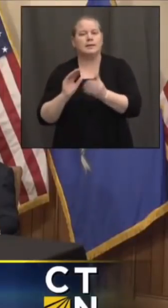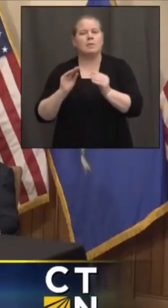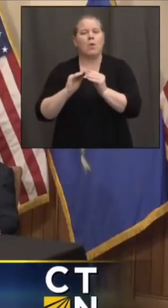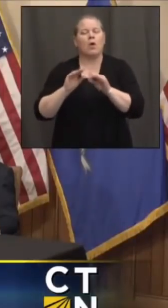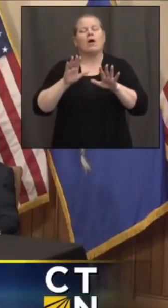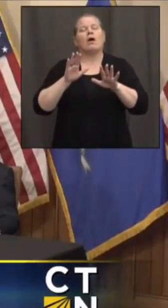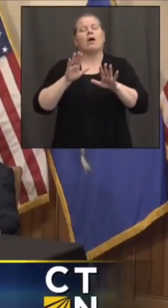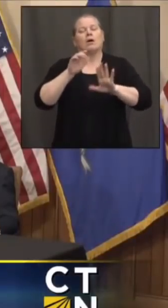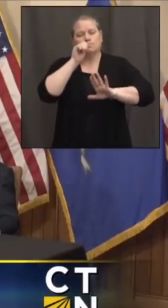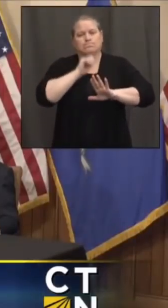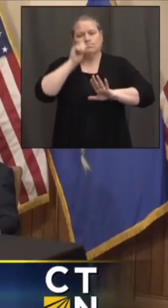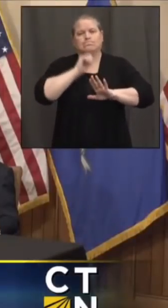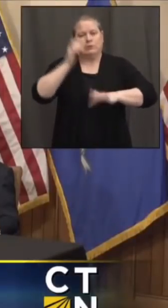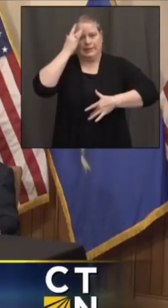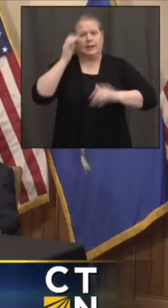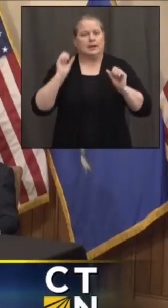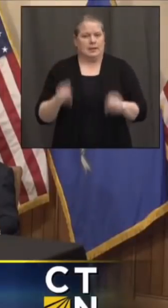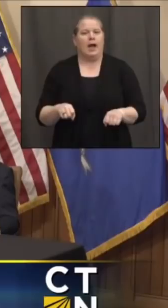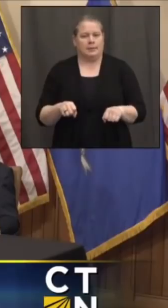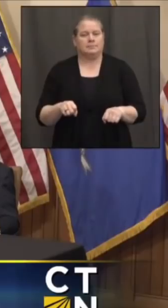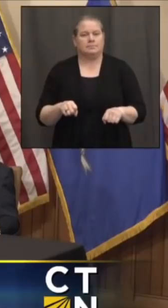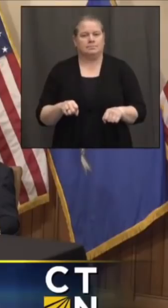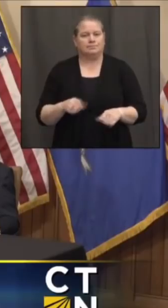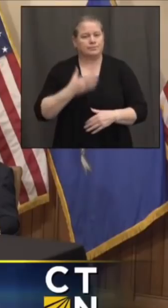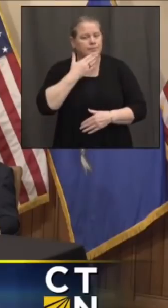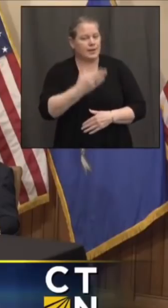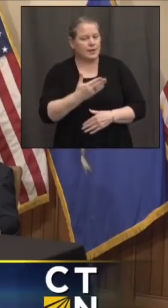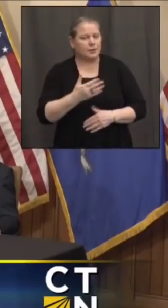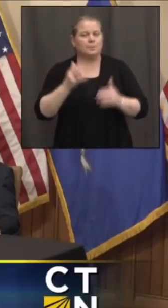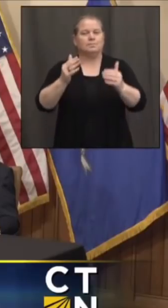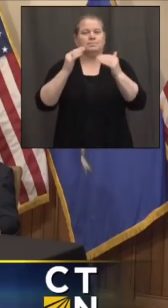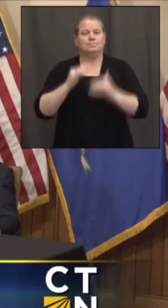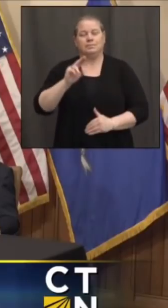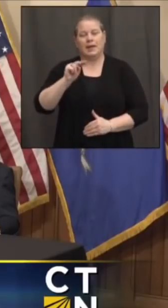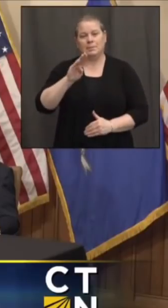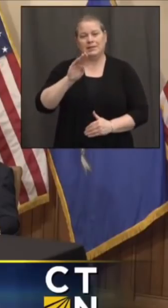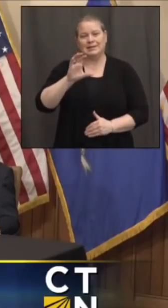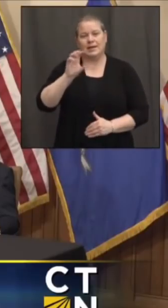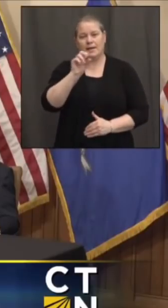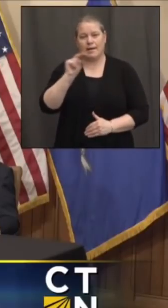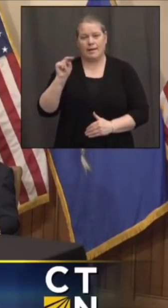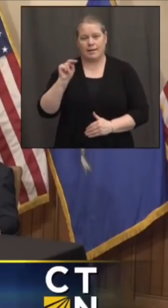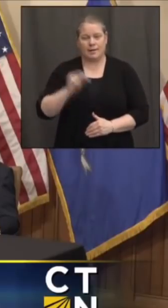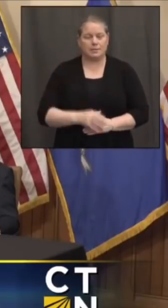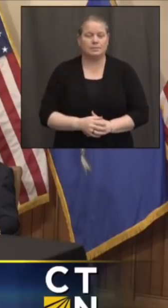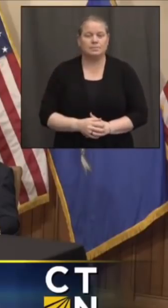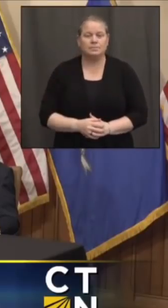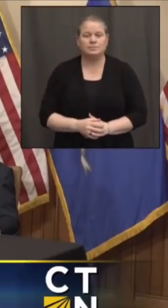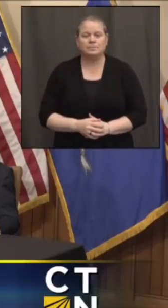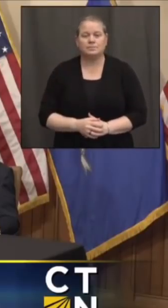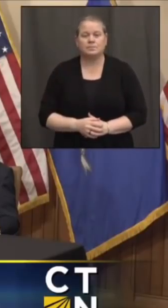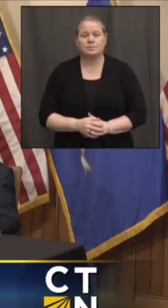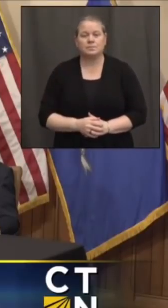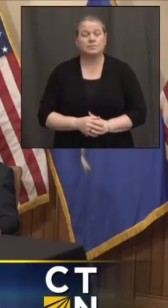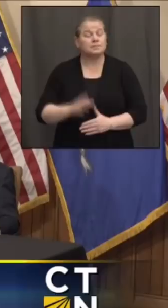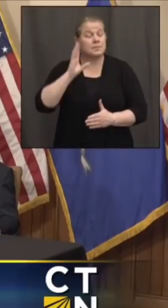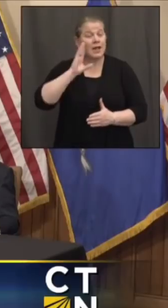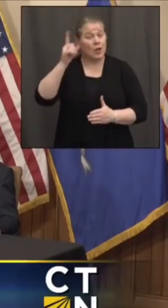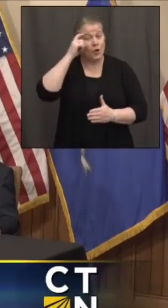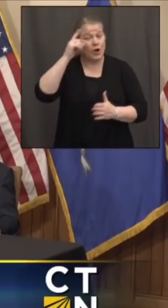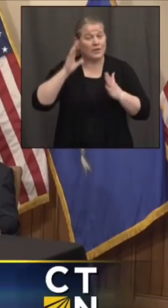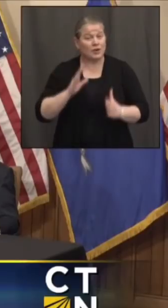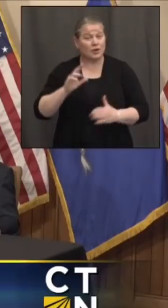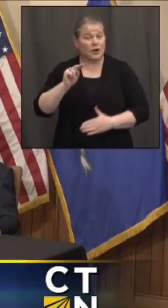Thank you. NBC Connecticut. Hi, Governor. This is Michael Fuller from NBC. I just had a